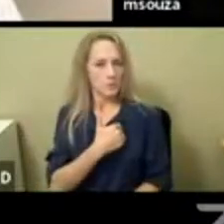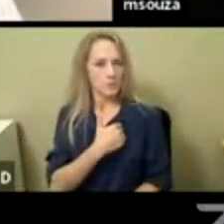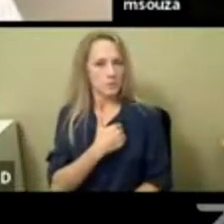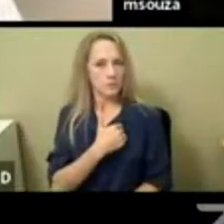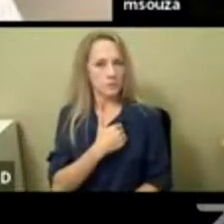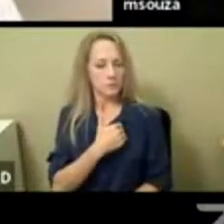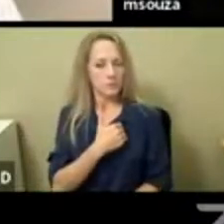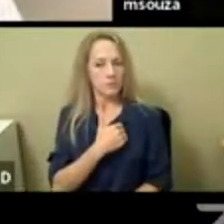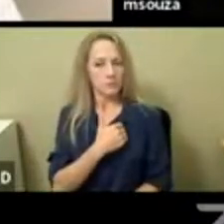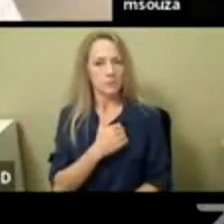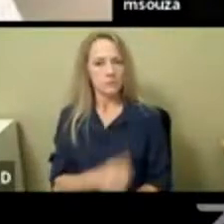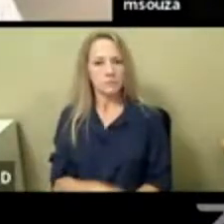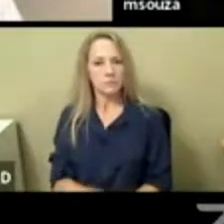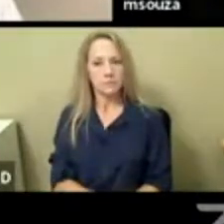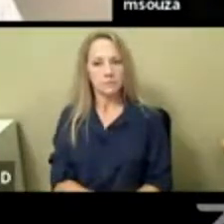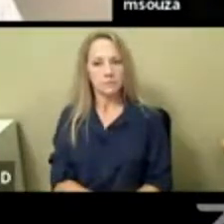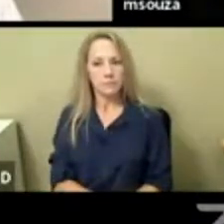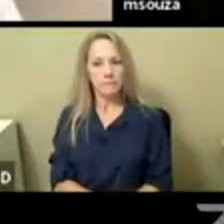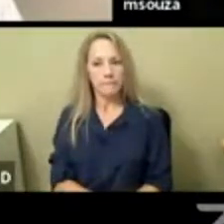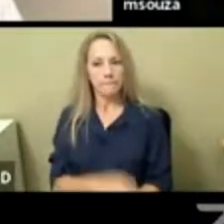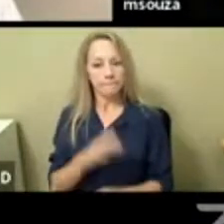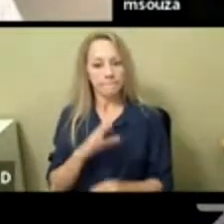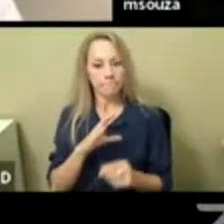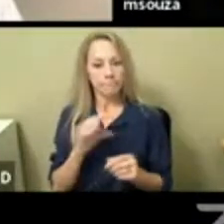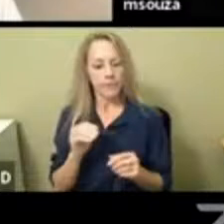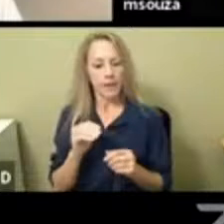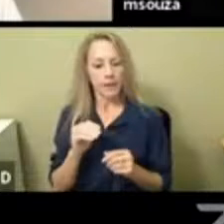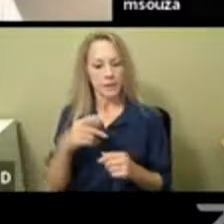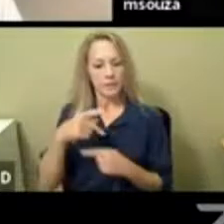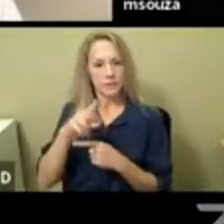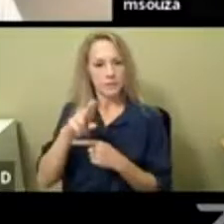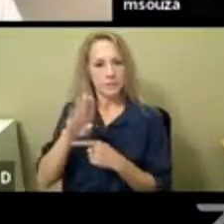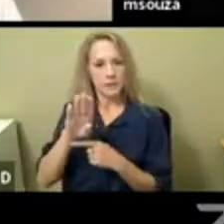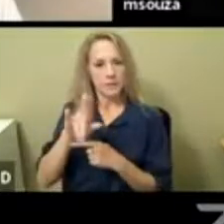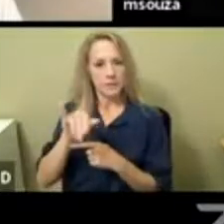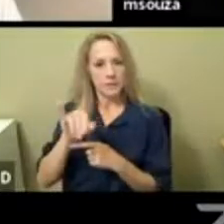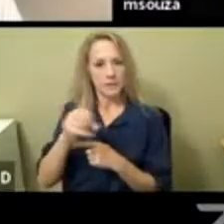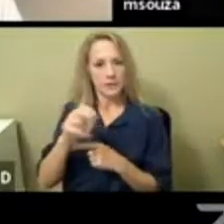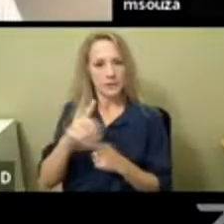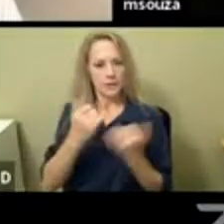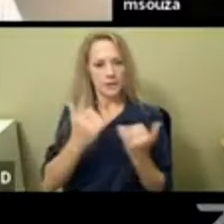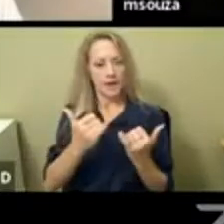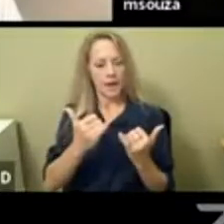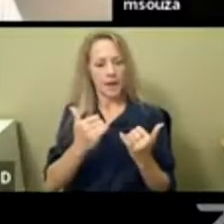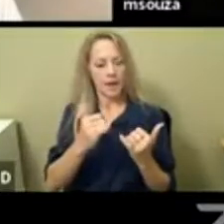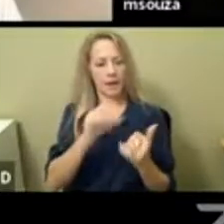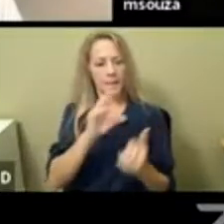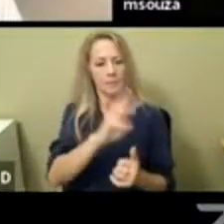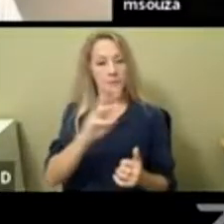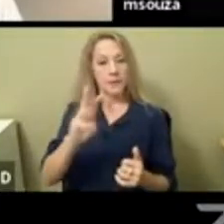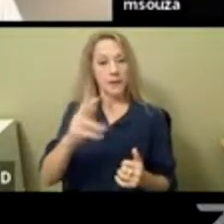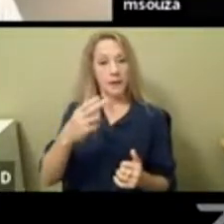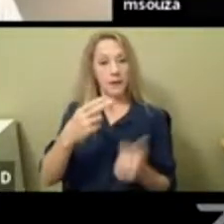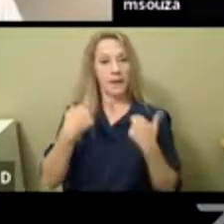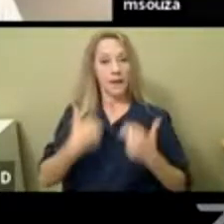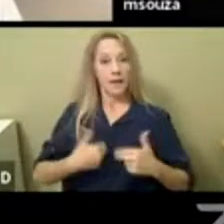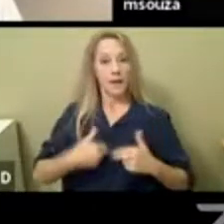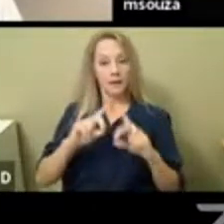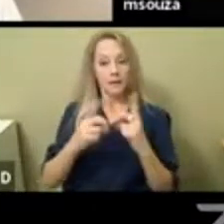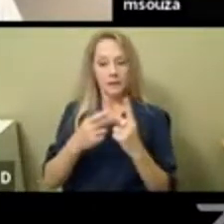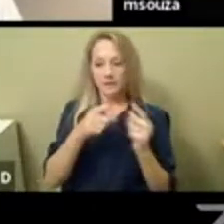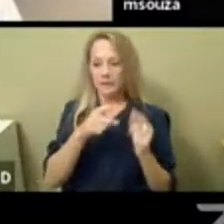would like it to be published. And I think we've now come up with a space on the health department website where it is